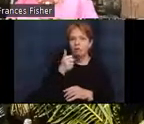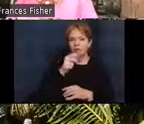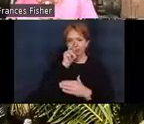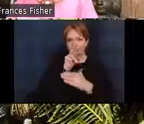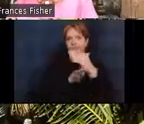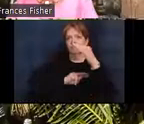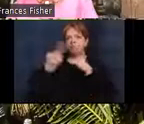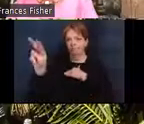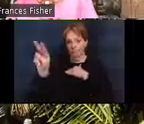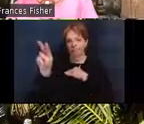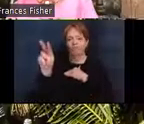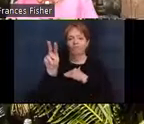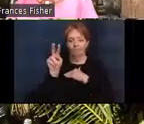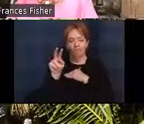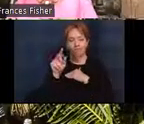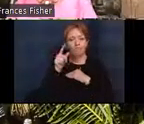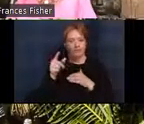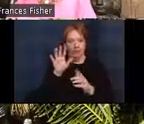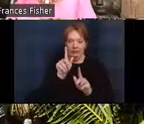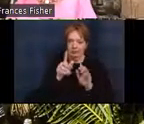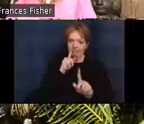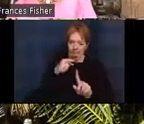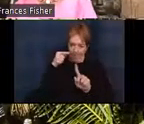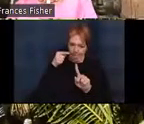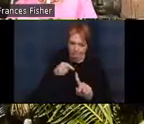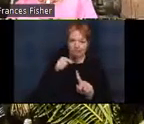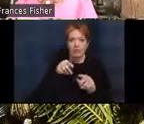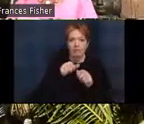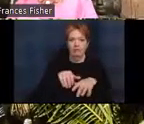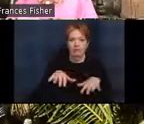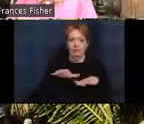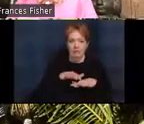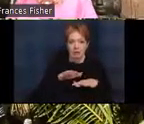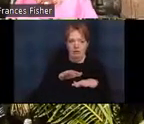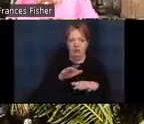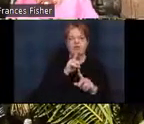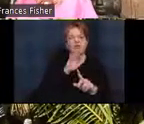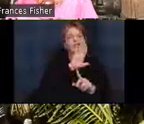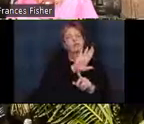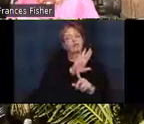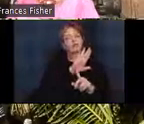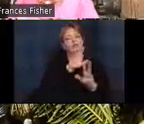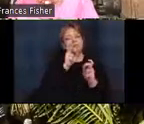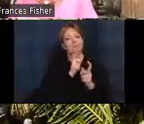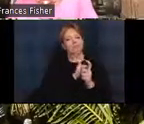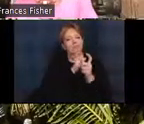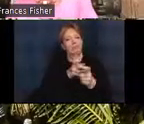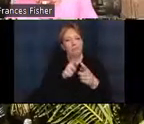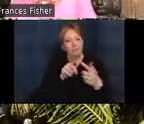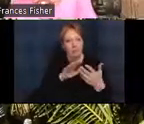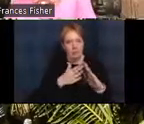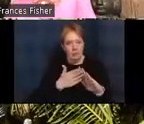forethought to designate a property as her legacy to this community. She